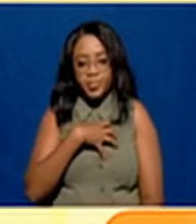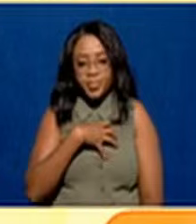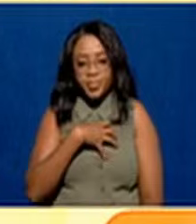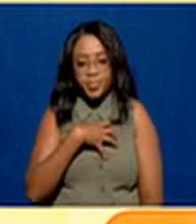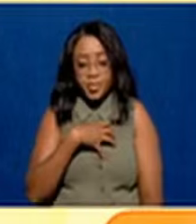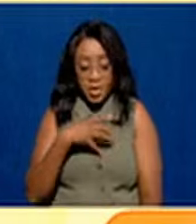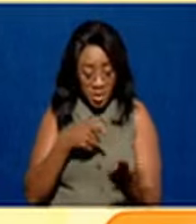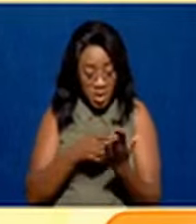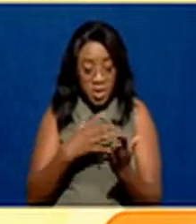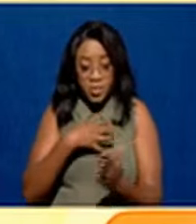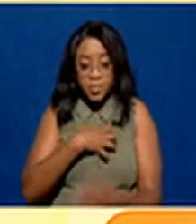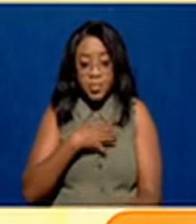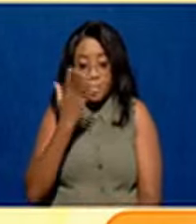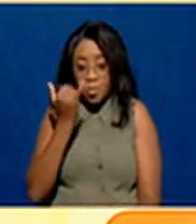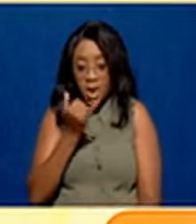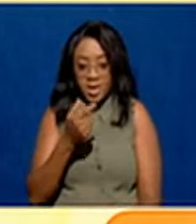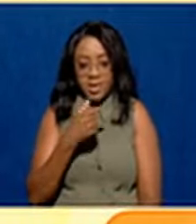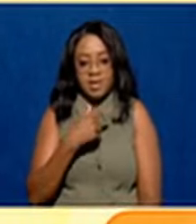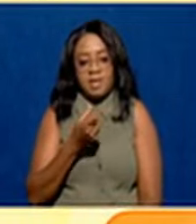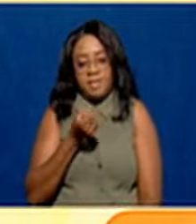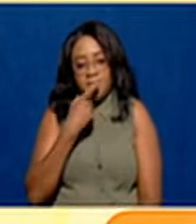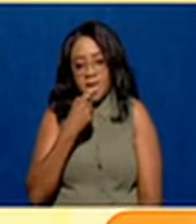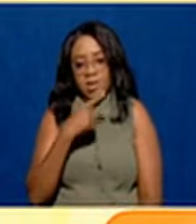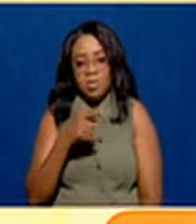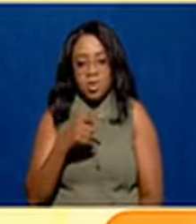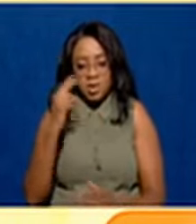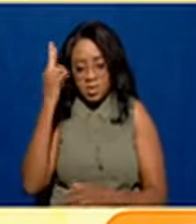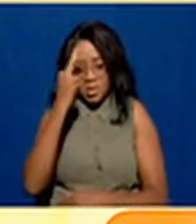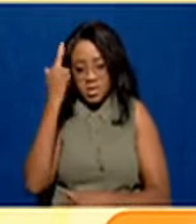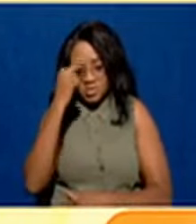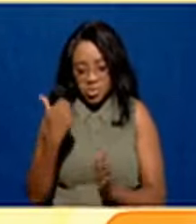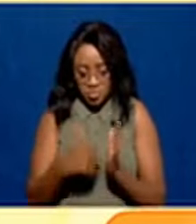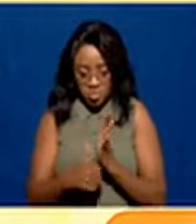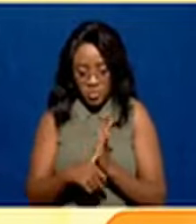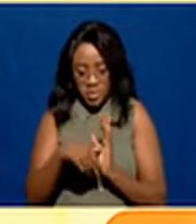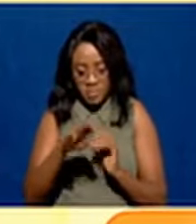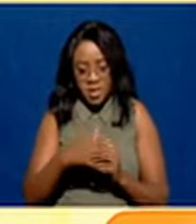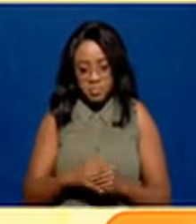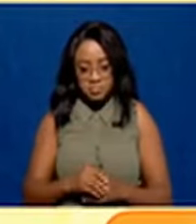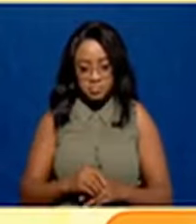in akuleza whether you are returning normal or